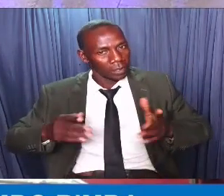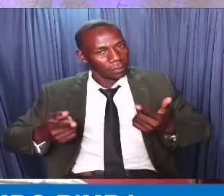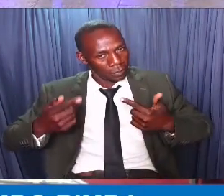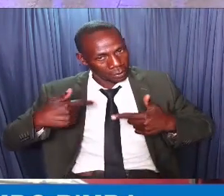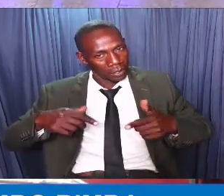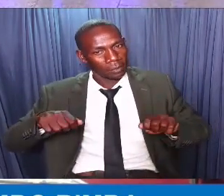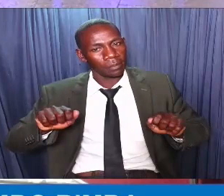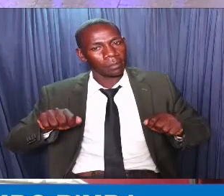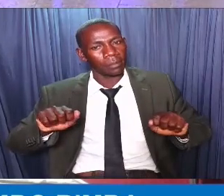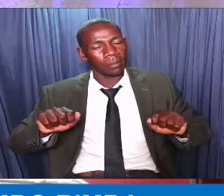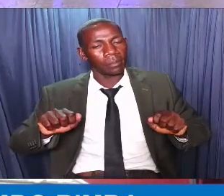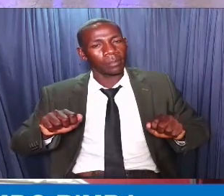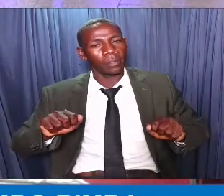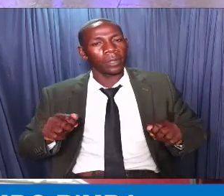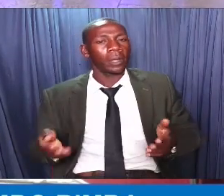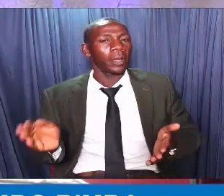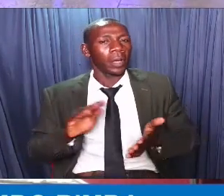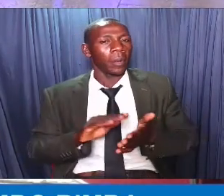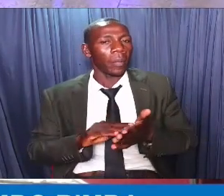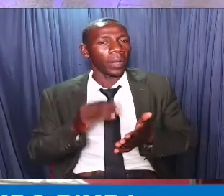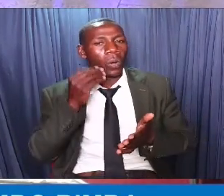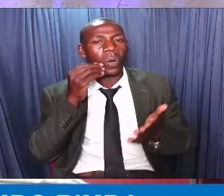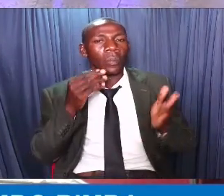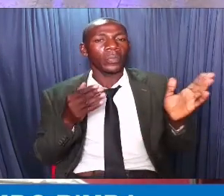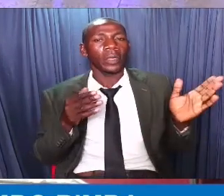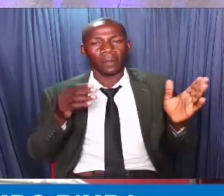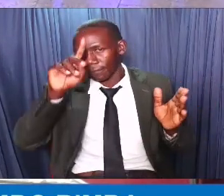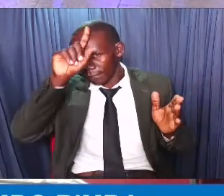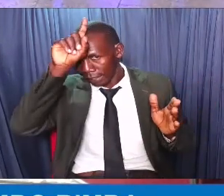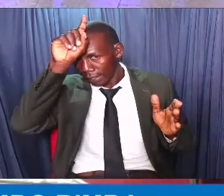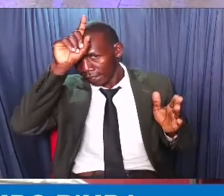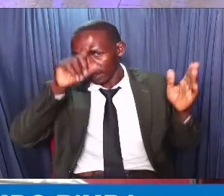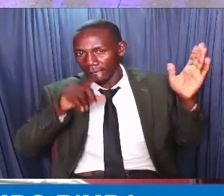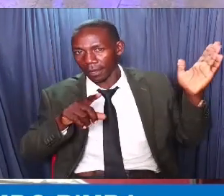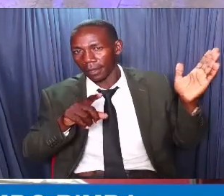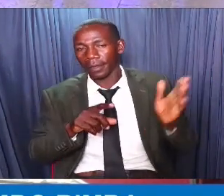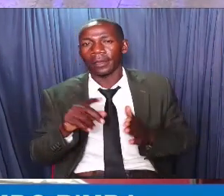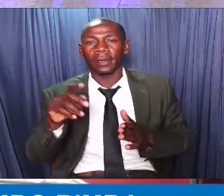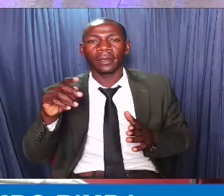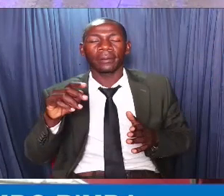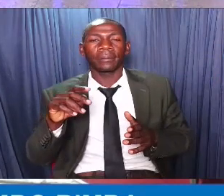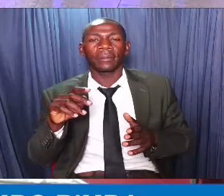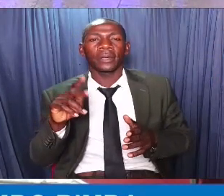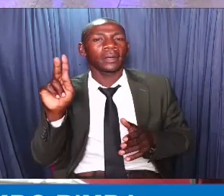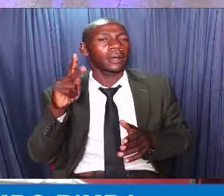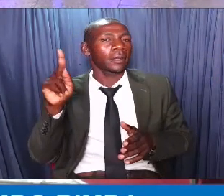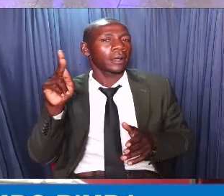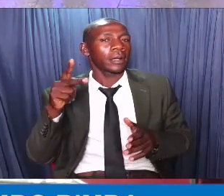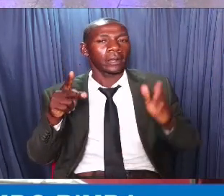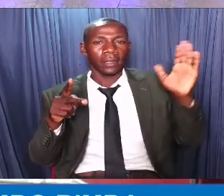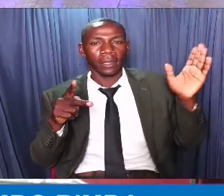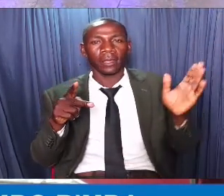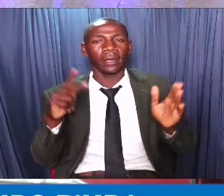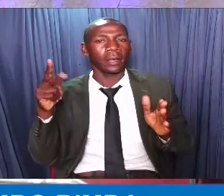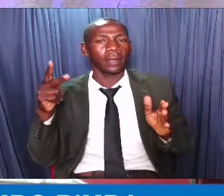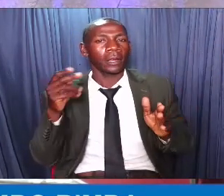and bought the motorbike. Alafu nikaenda nyumbani nayo. Then I went to a village with the motorbike. Shangazi akaangalia. My aunt looked at me.